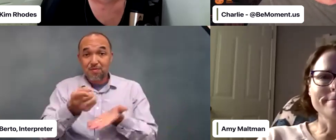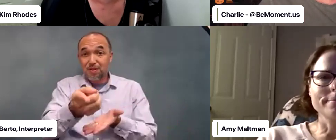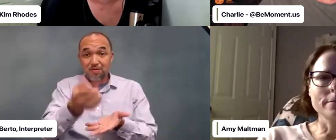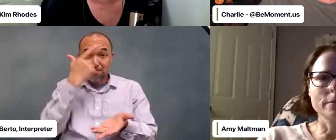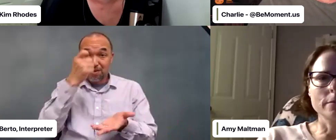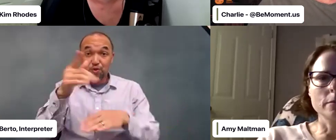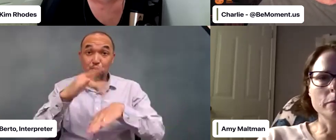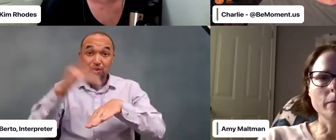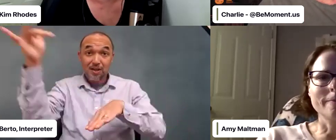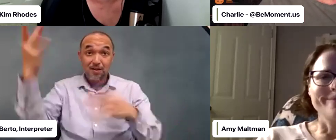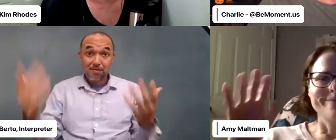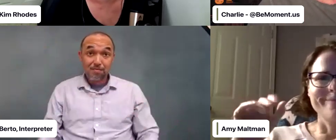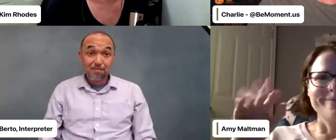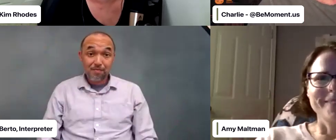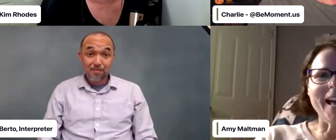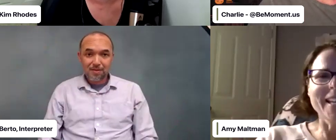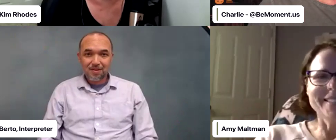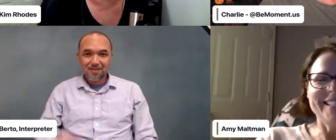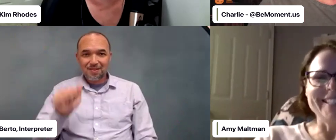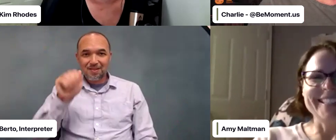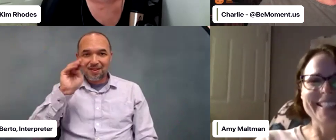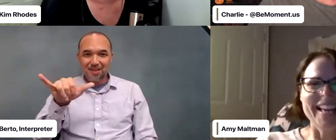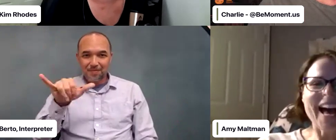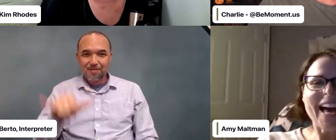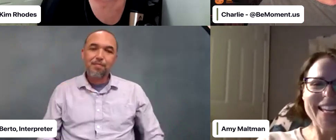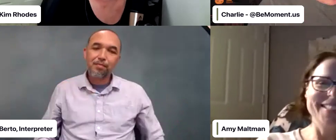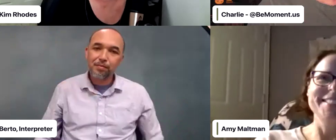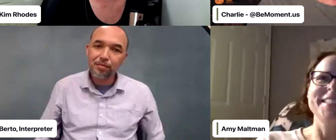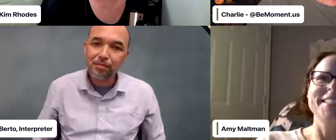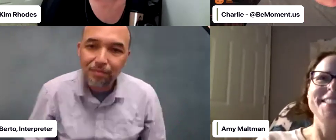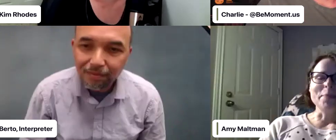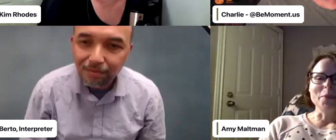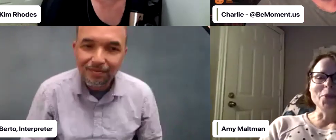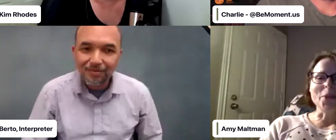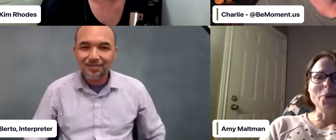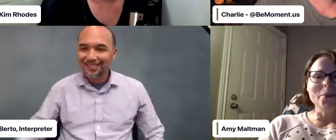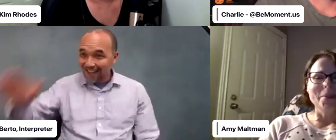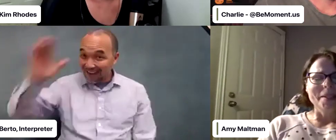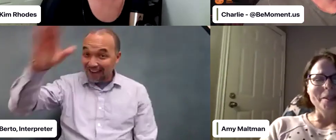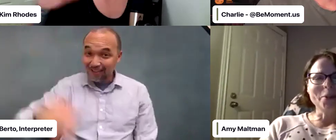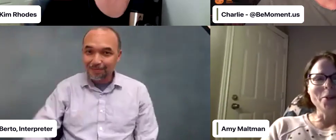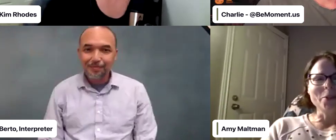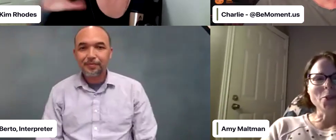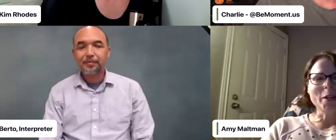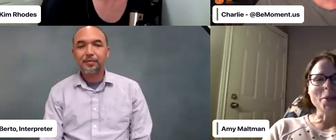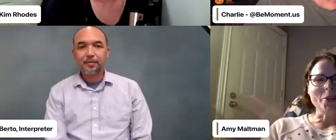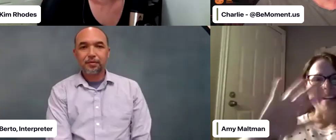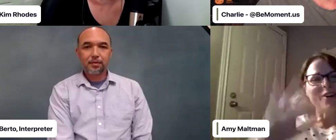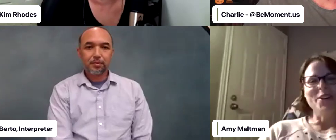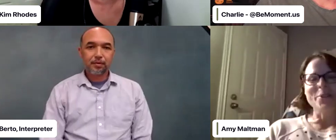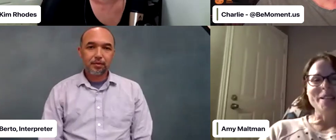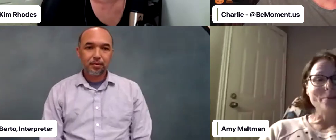No, Amy. Sorry, go ahead. Hi. Amy. Hi. Hi. So your story